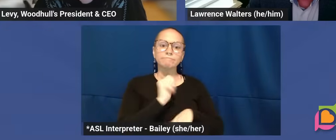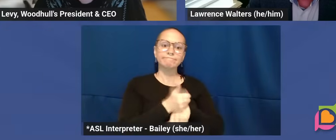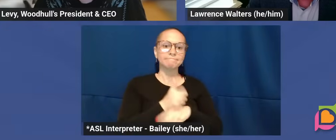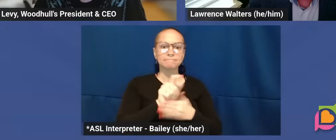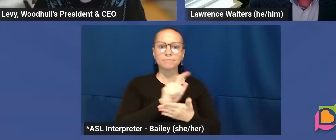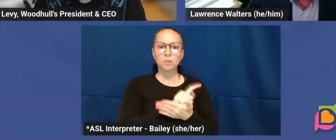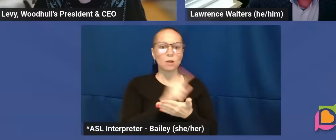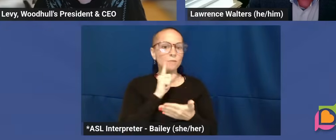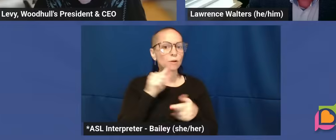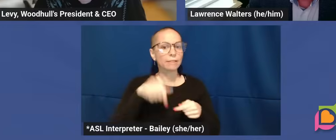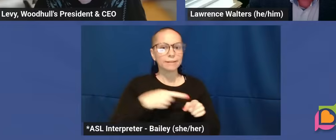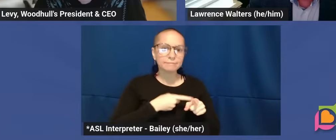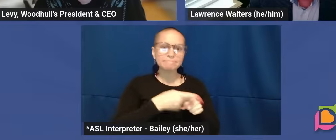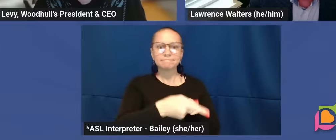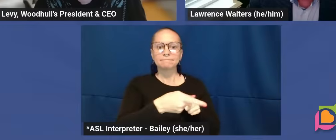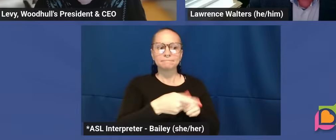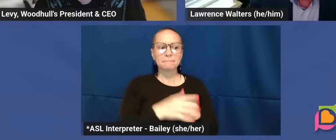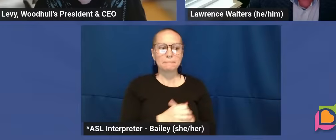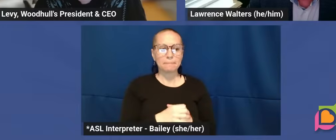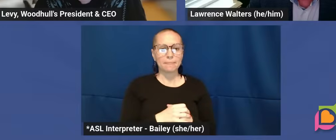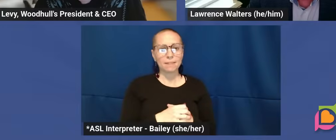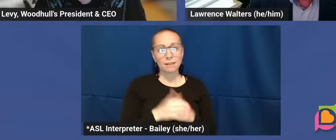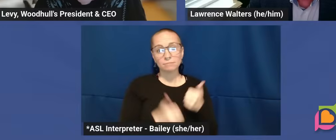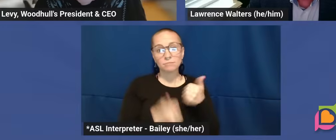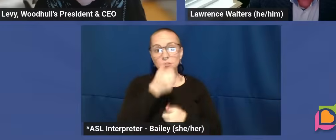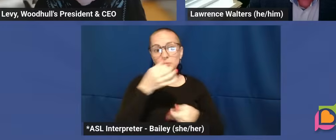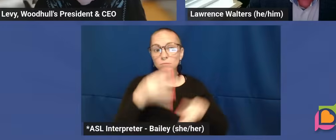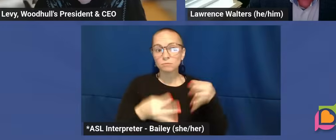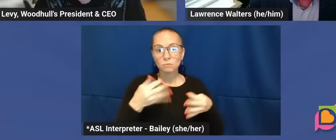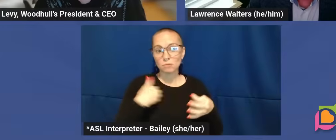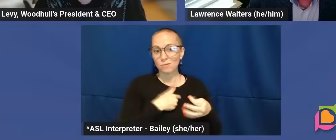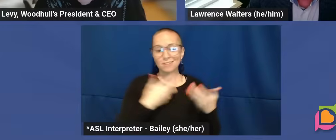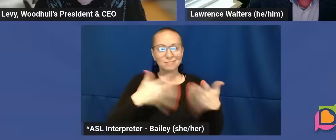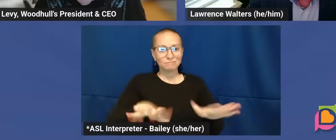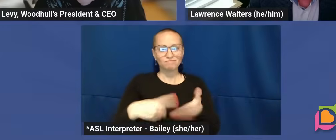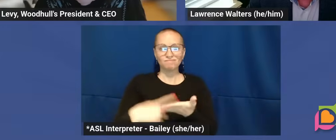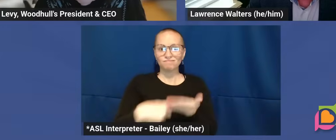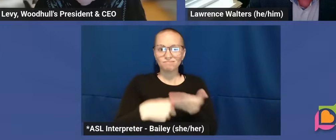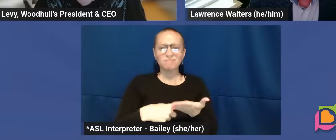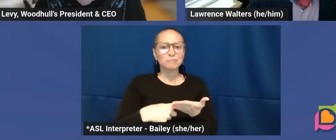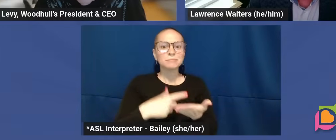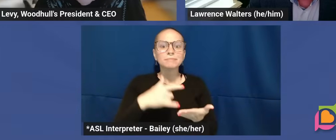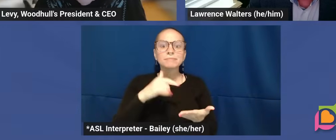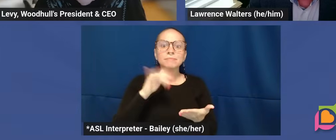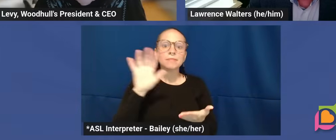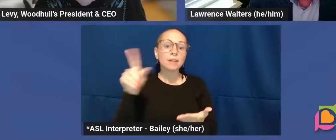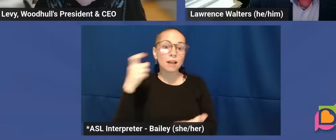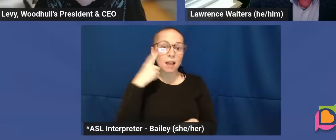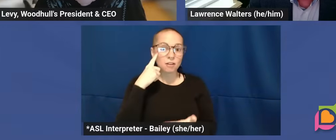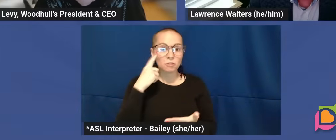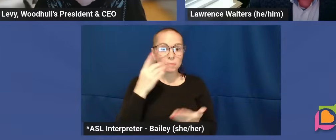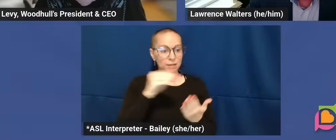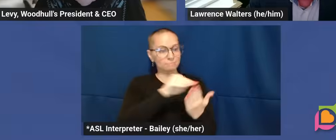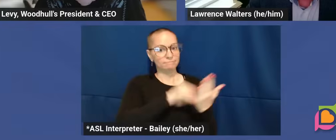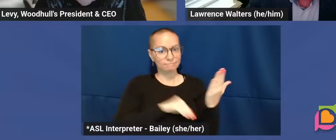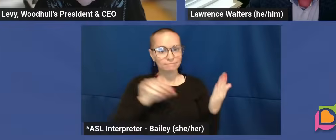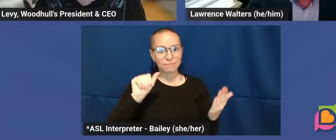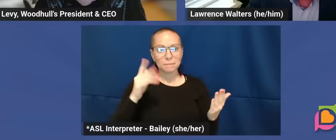area. In the Supreme Court case that we've been discussing, the government filed a brief, an amicus